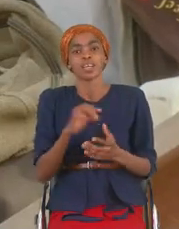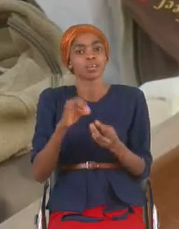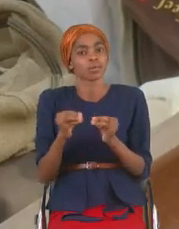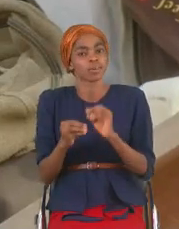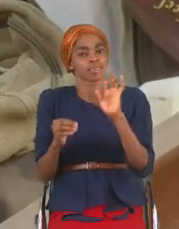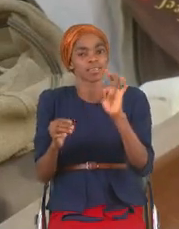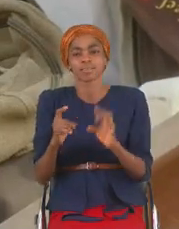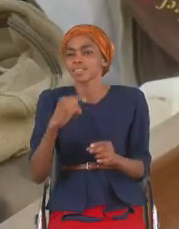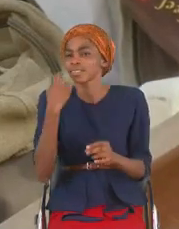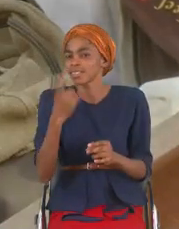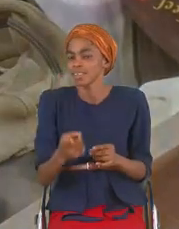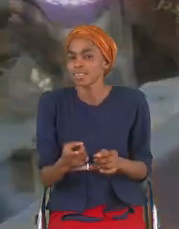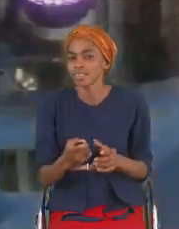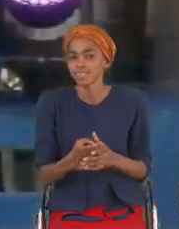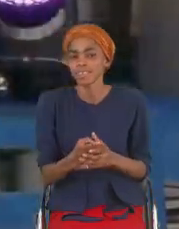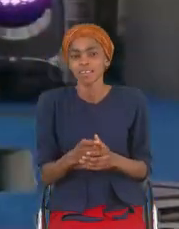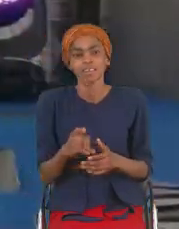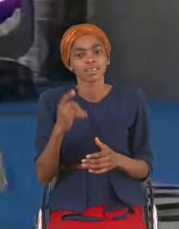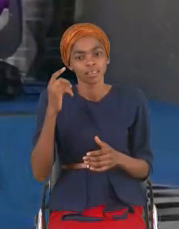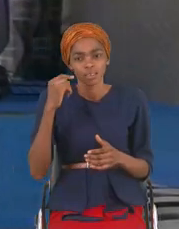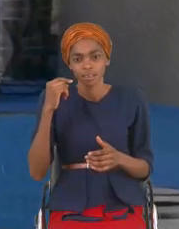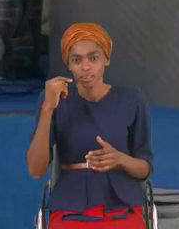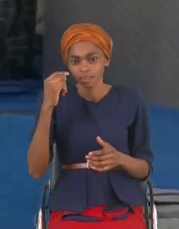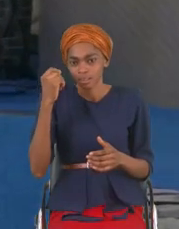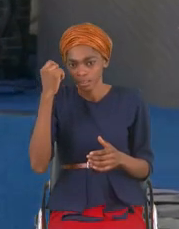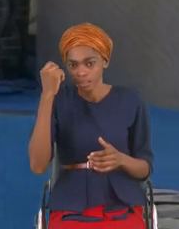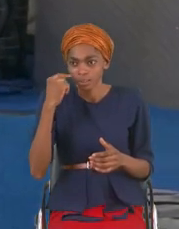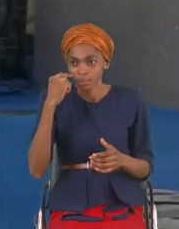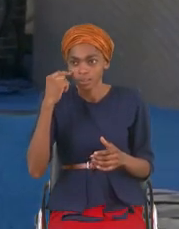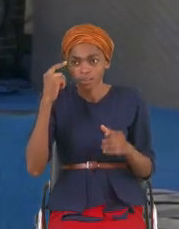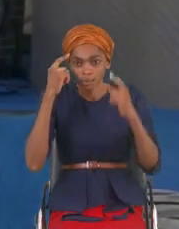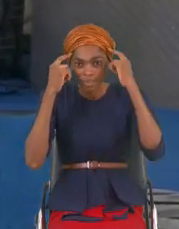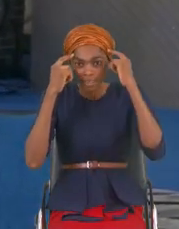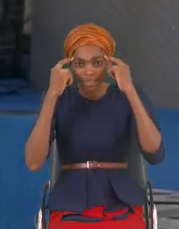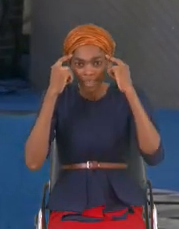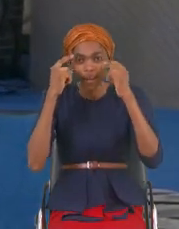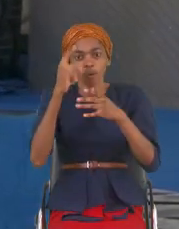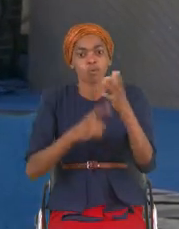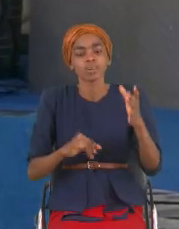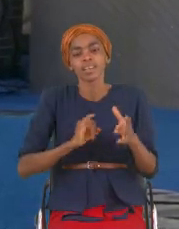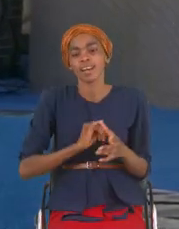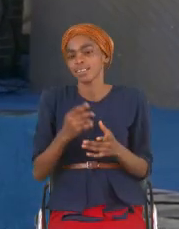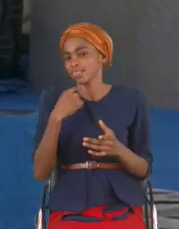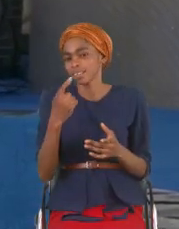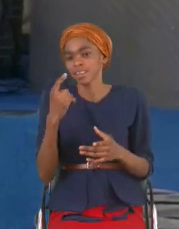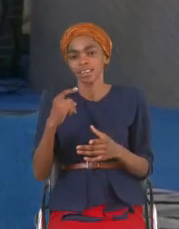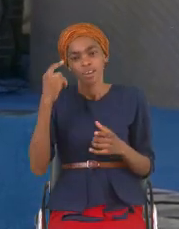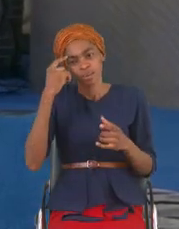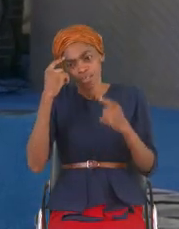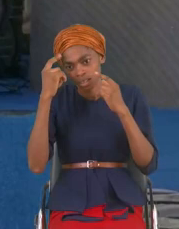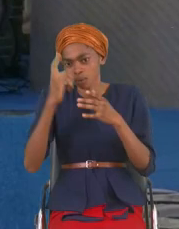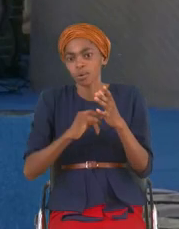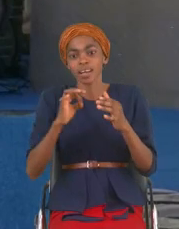it says, consider what I say. Consider what I've said about